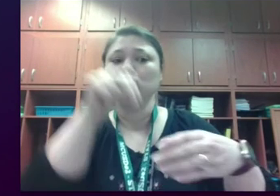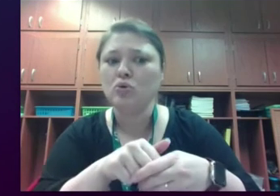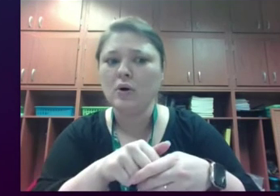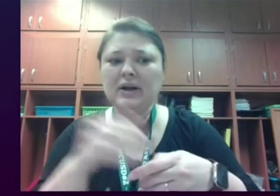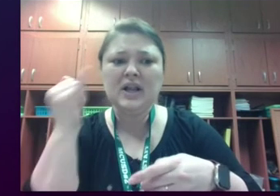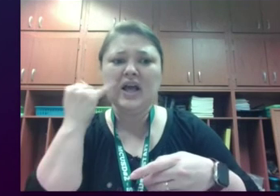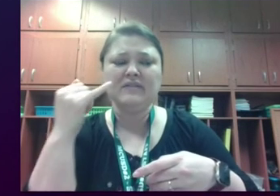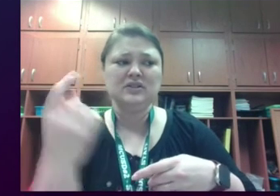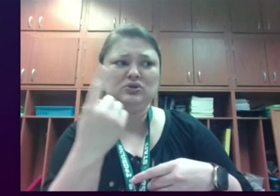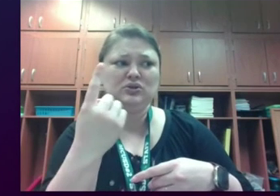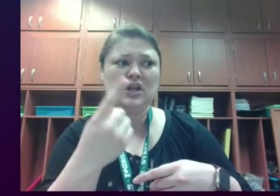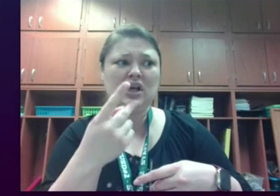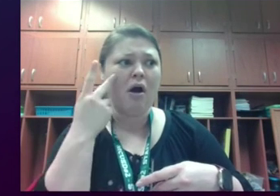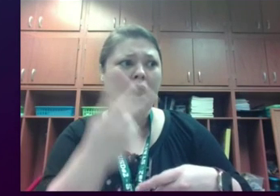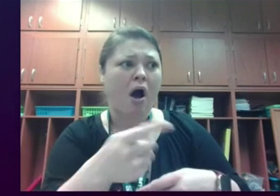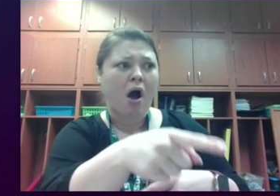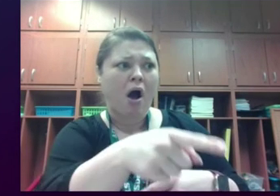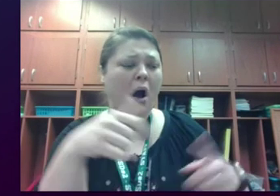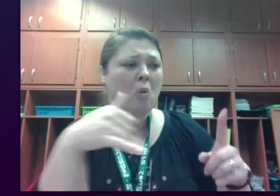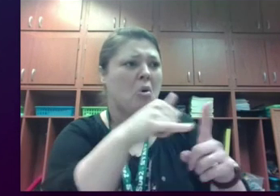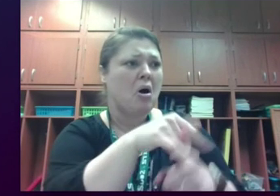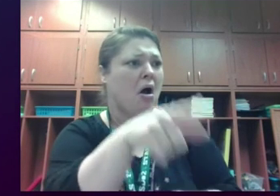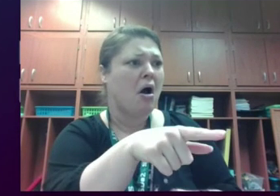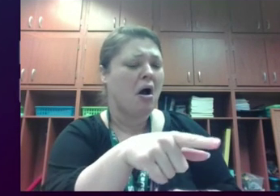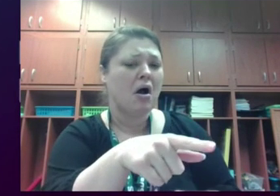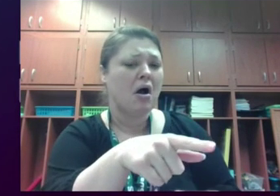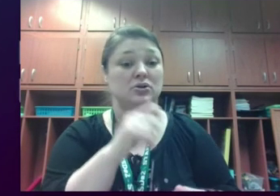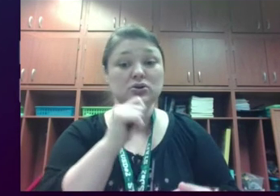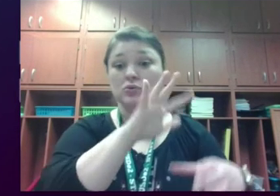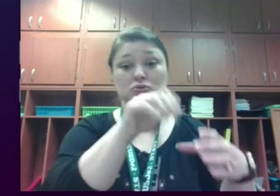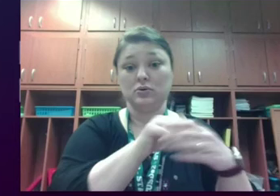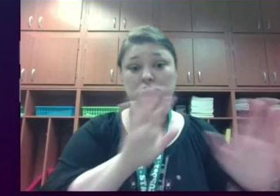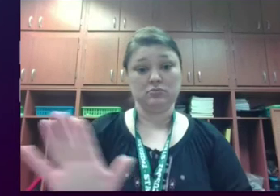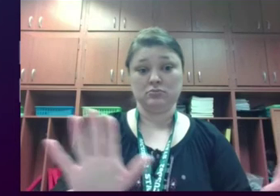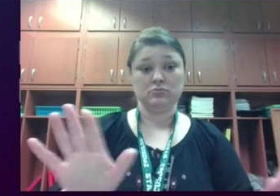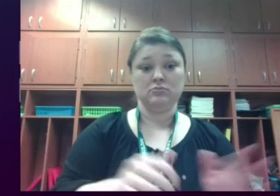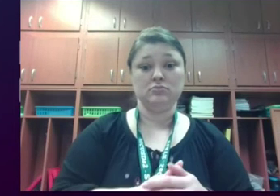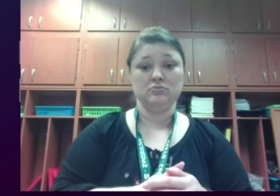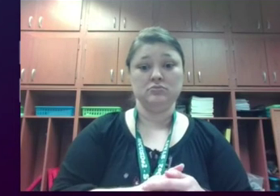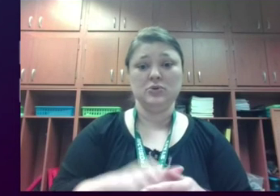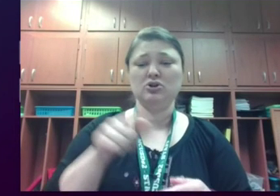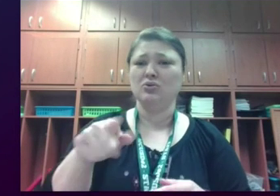try and make a friend of someone who's being picked on.